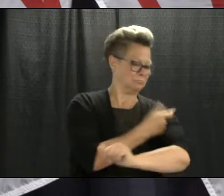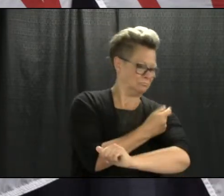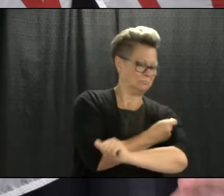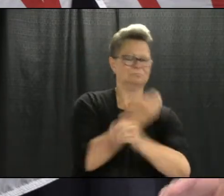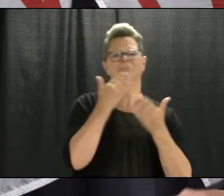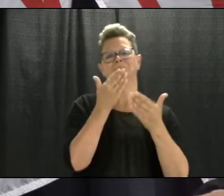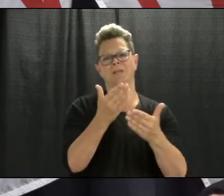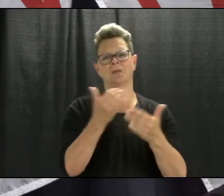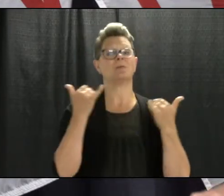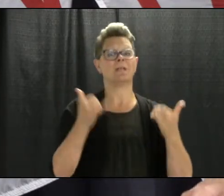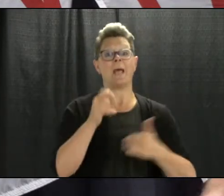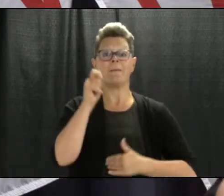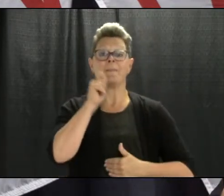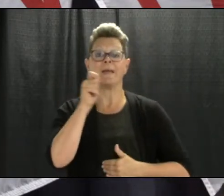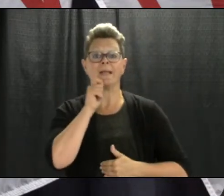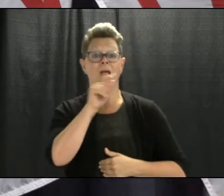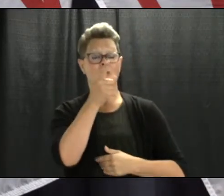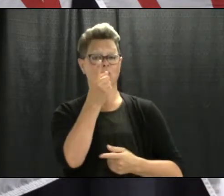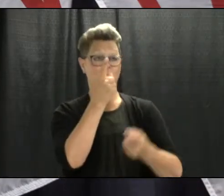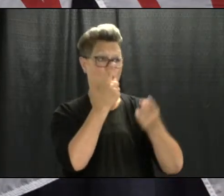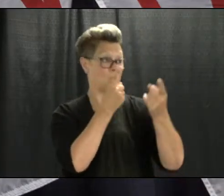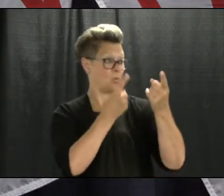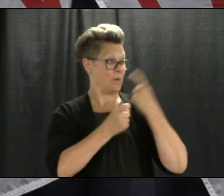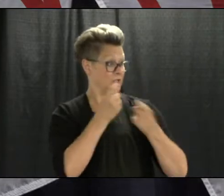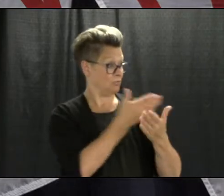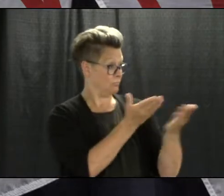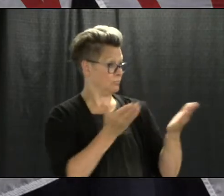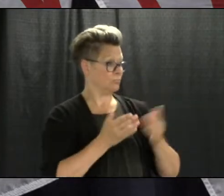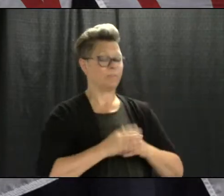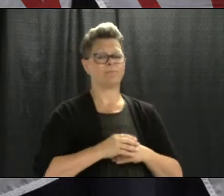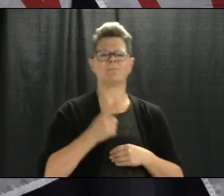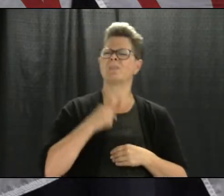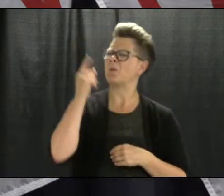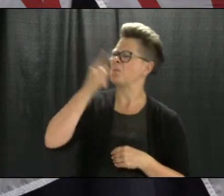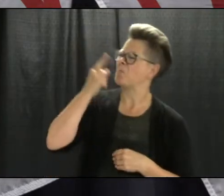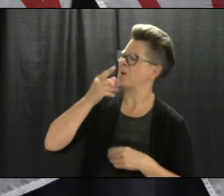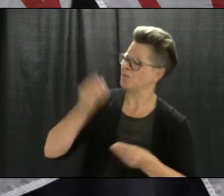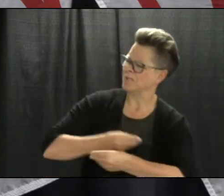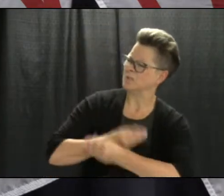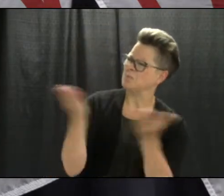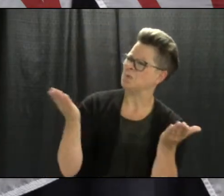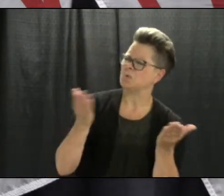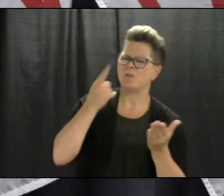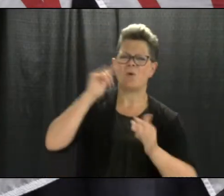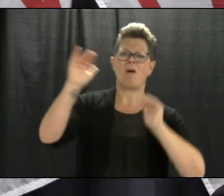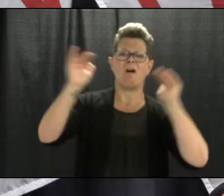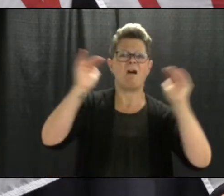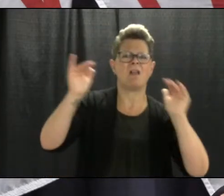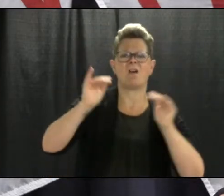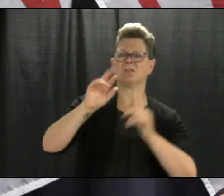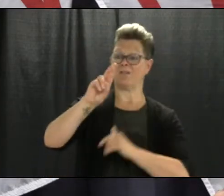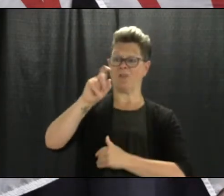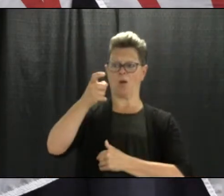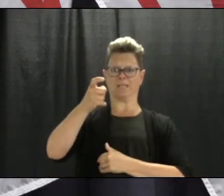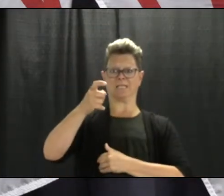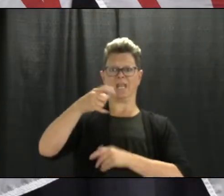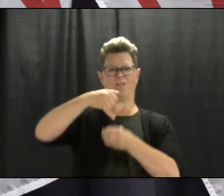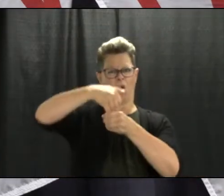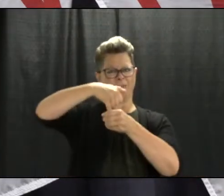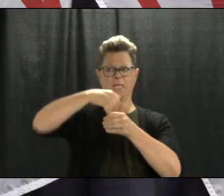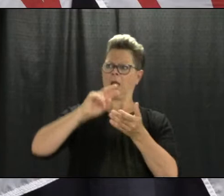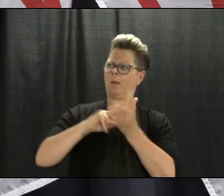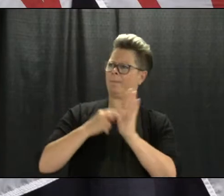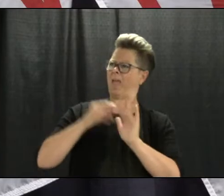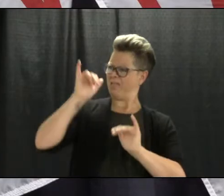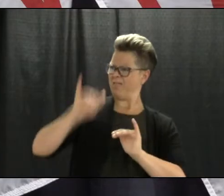questions from the media. Seviour, I'm wondering about distribution. For adults, pharmacies seem to be the main way that people